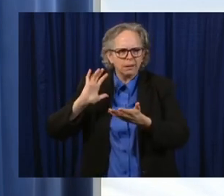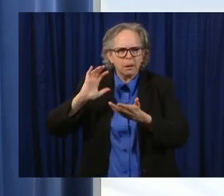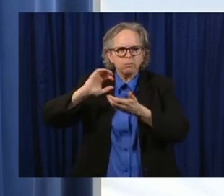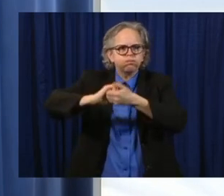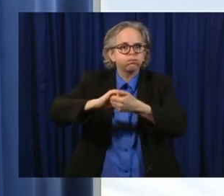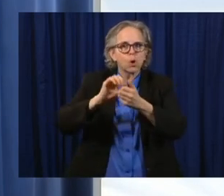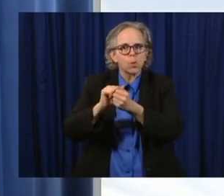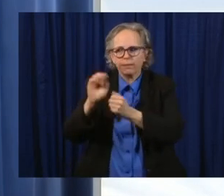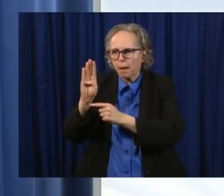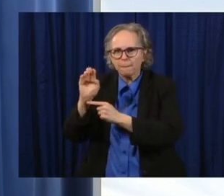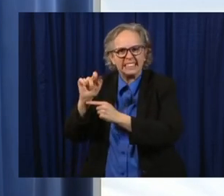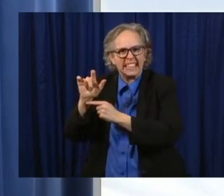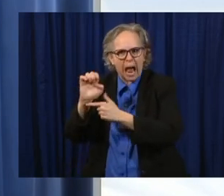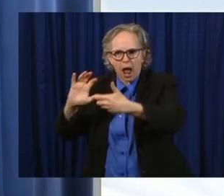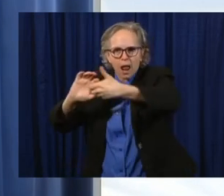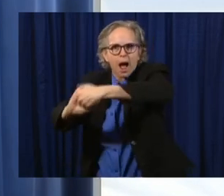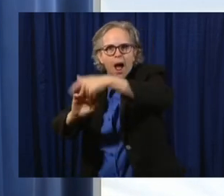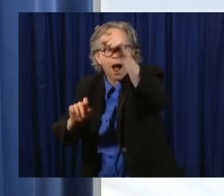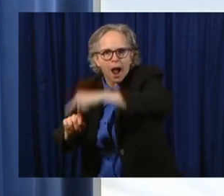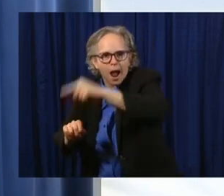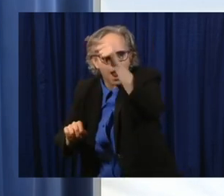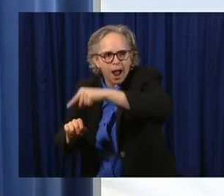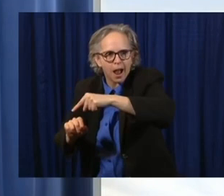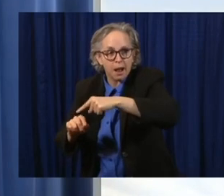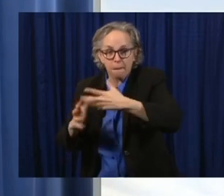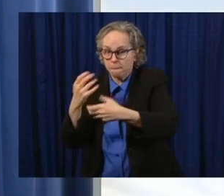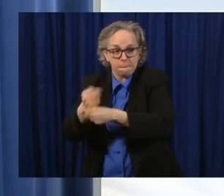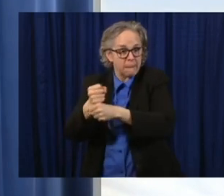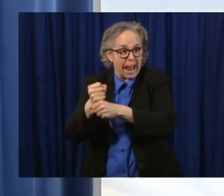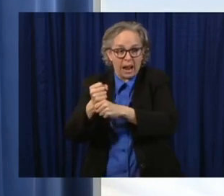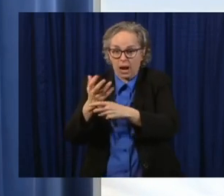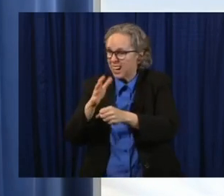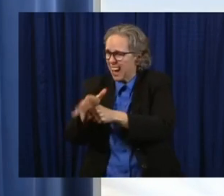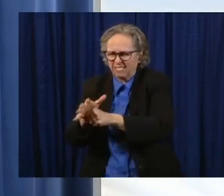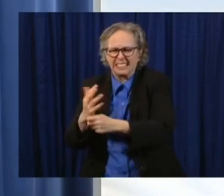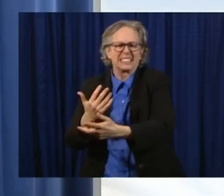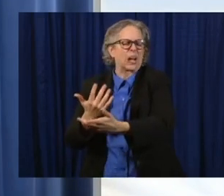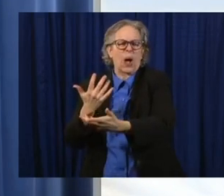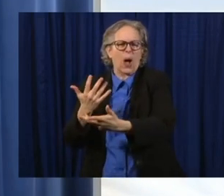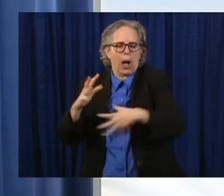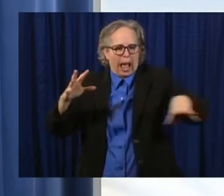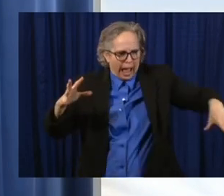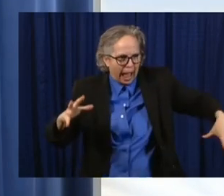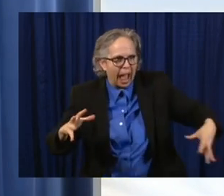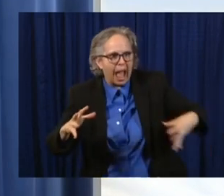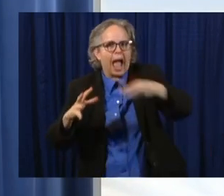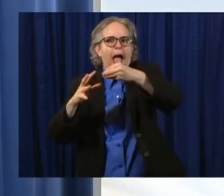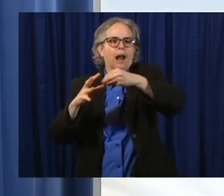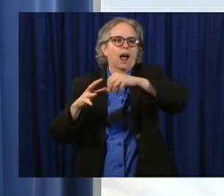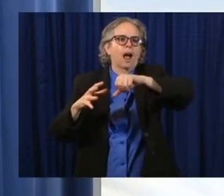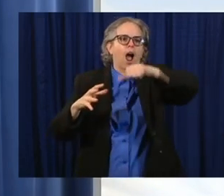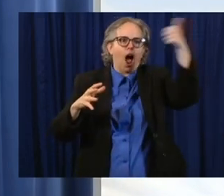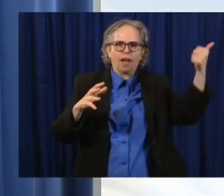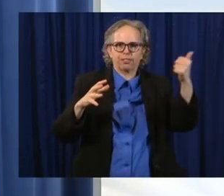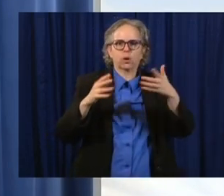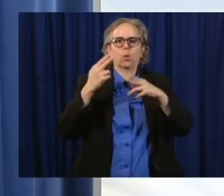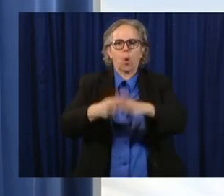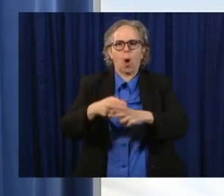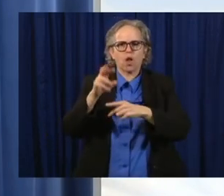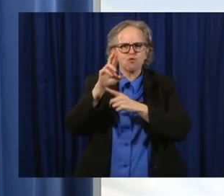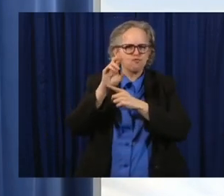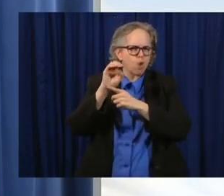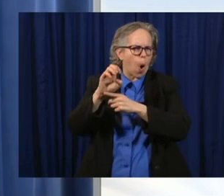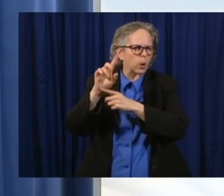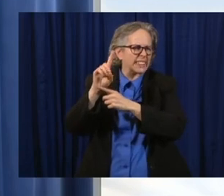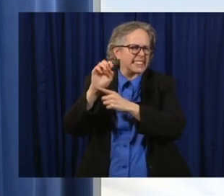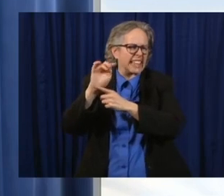demand, more swabs are needed and were needed. That's where Rowe Dental comes in. They're the newest partner with the